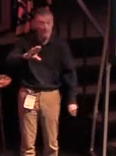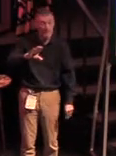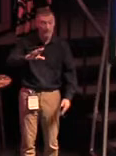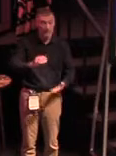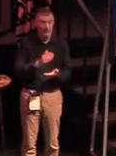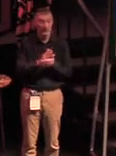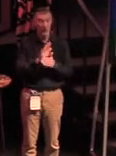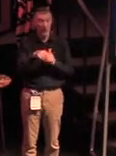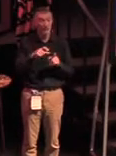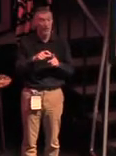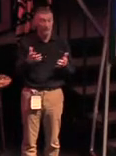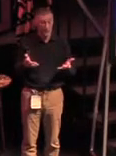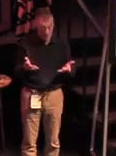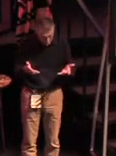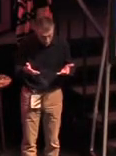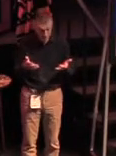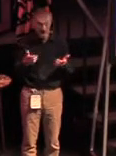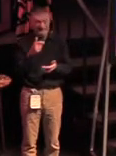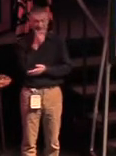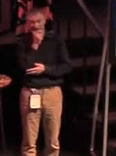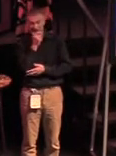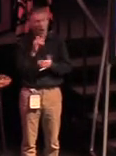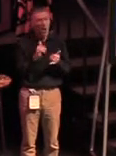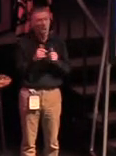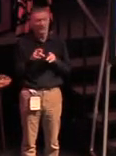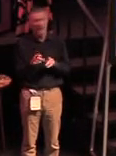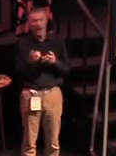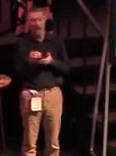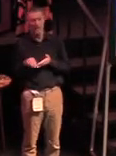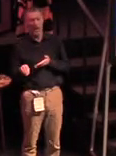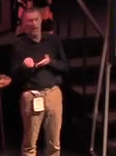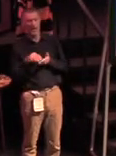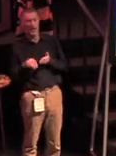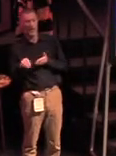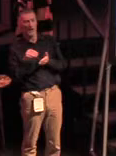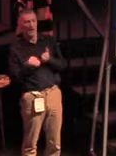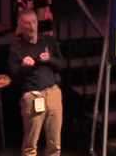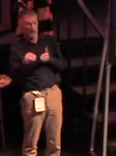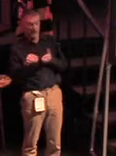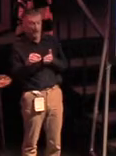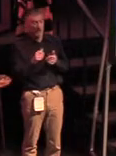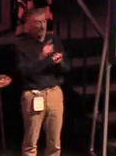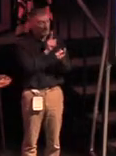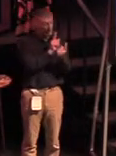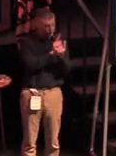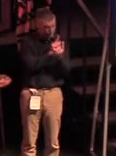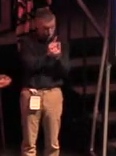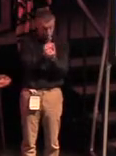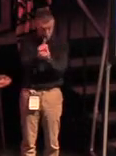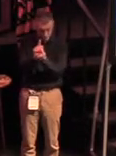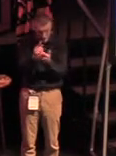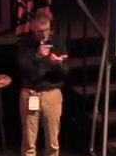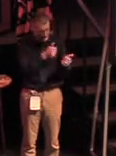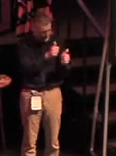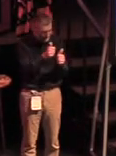her overdraft and then she'd be broke. So we found alternative ways to pay her. I showed up for every single one of those young people because I